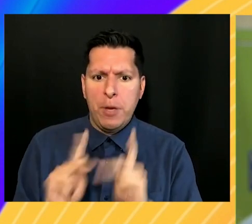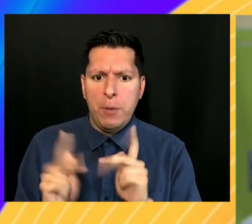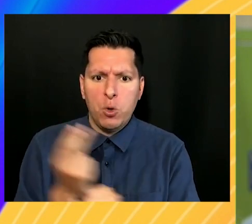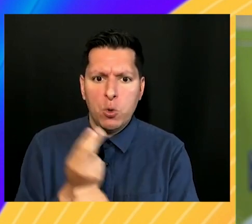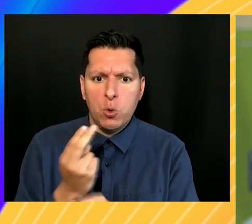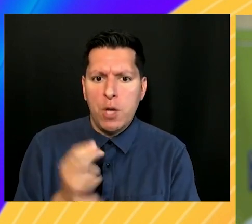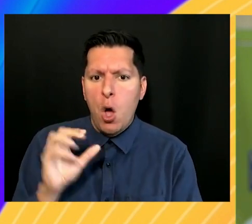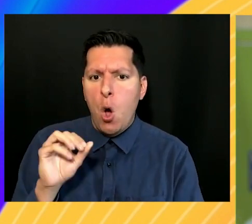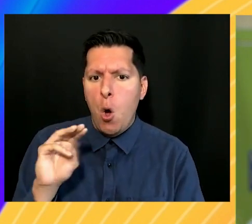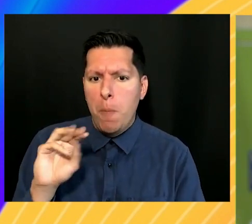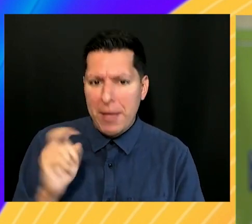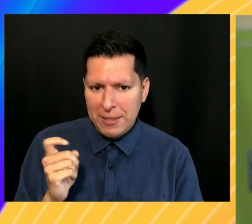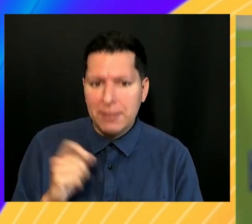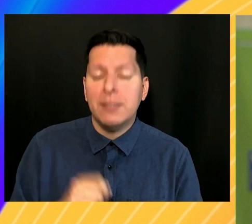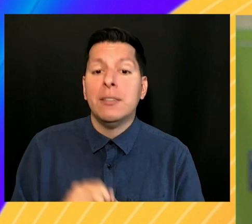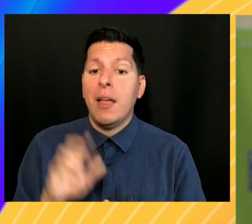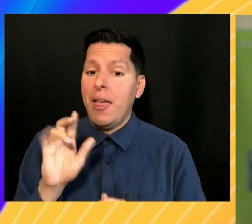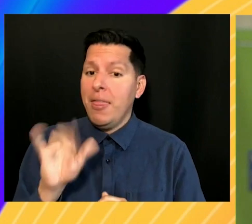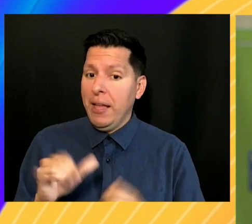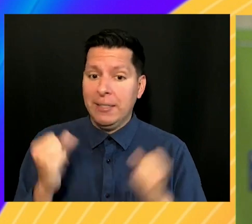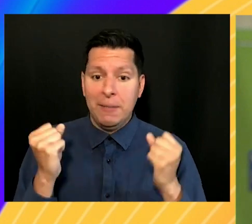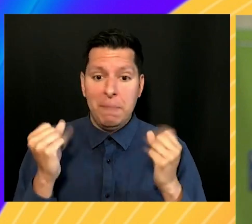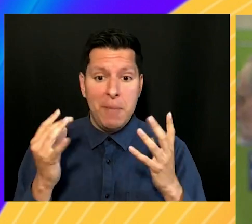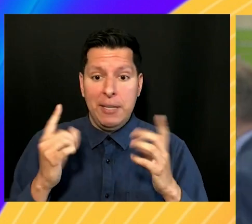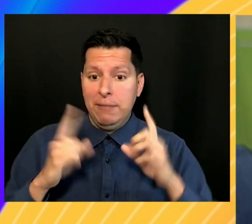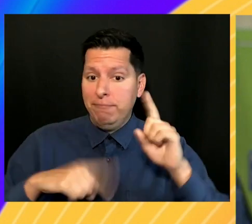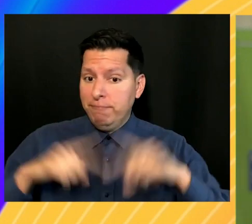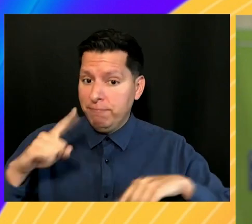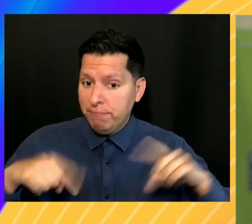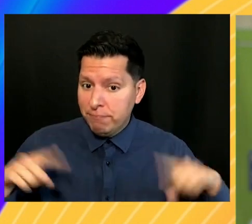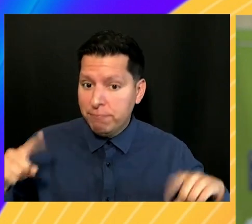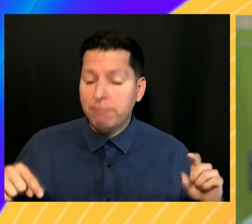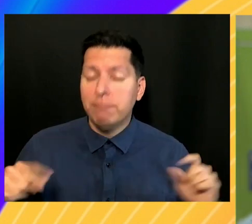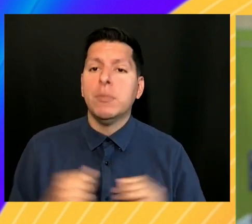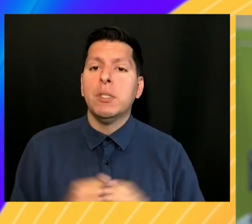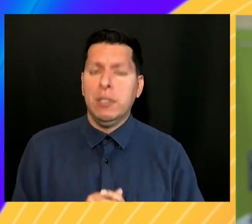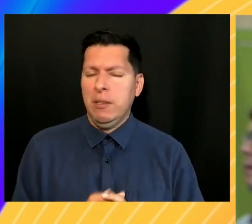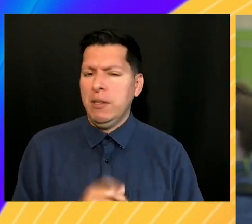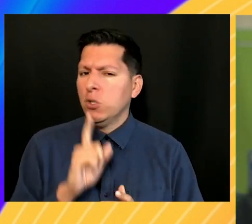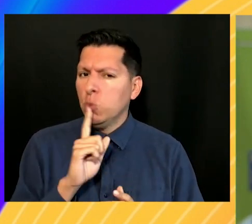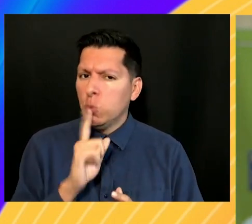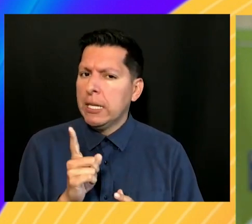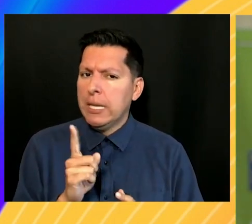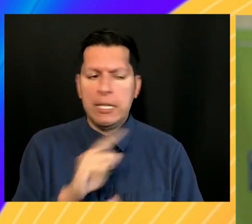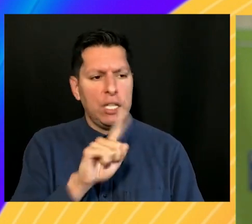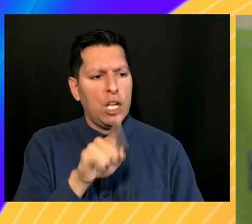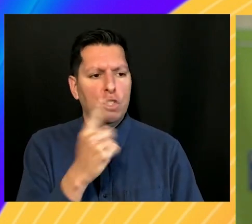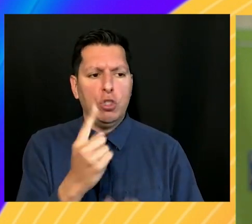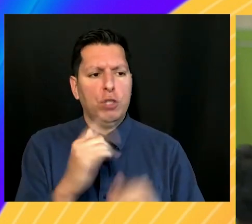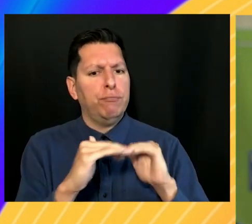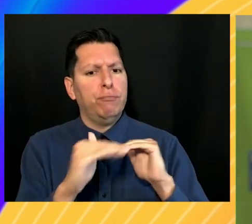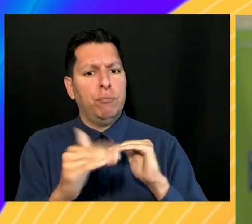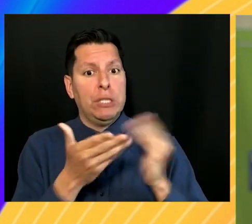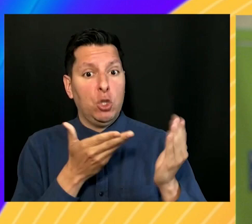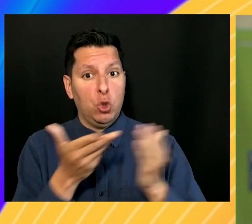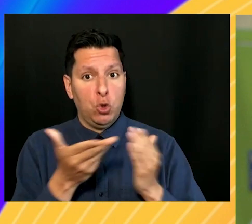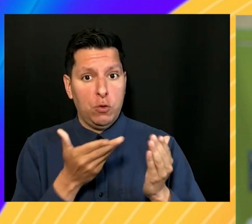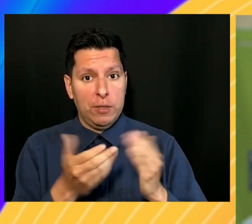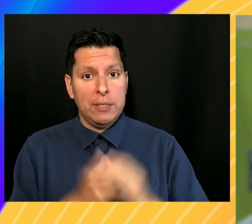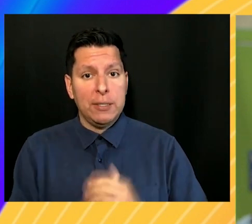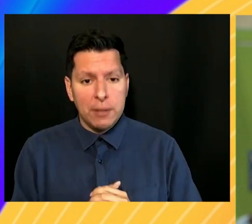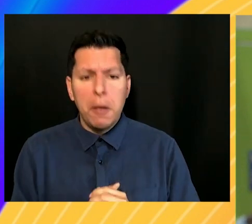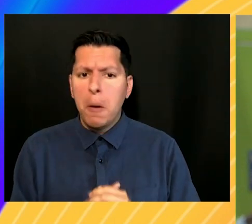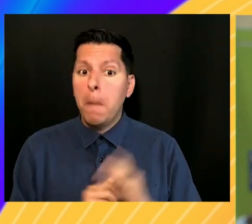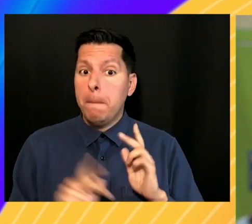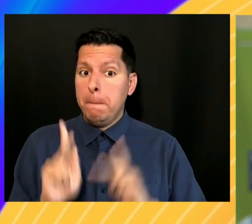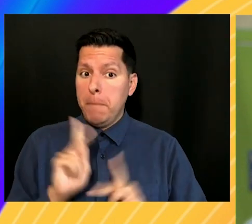different attributes to it. It's not just, I mean, like, it's not like a monolithic service, right? So there are pieces of Omics that people can use independently of